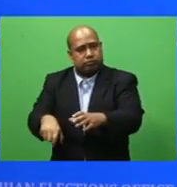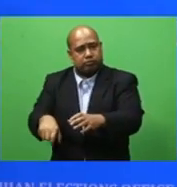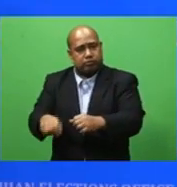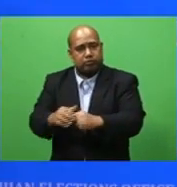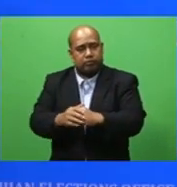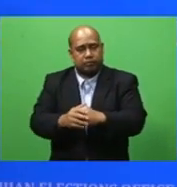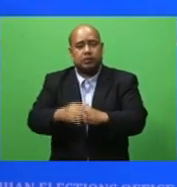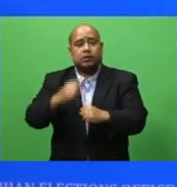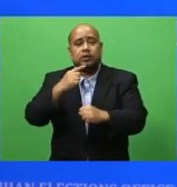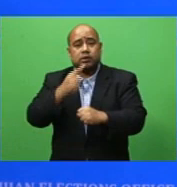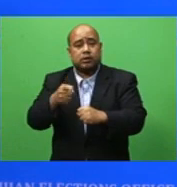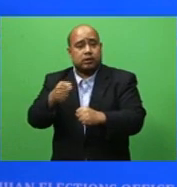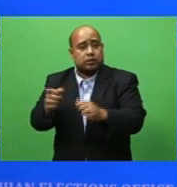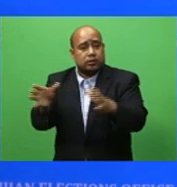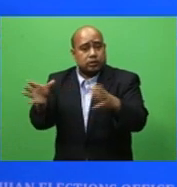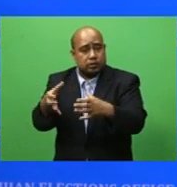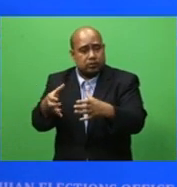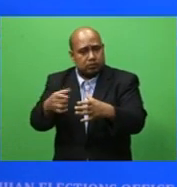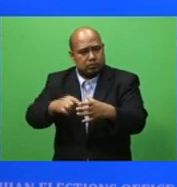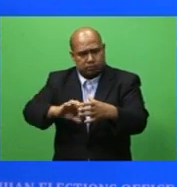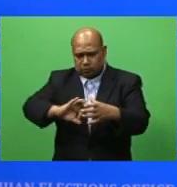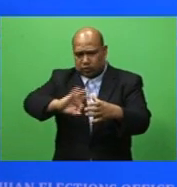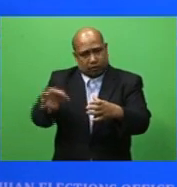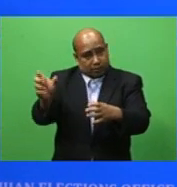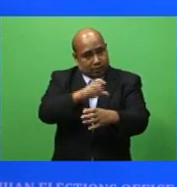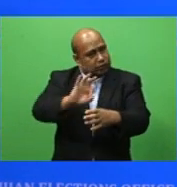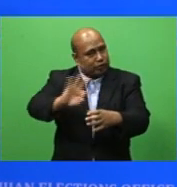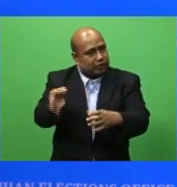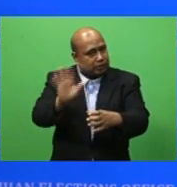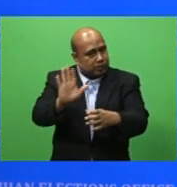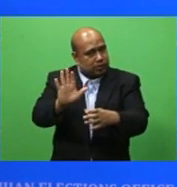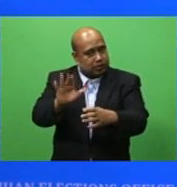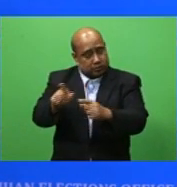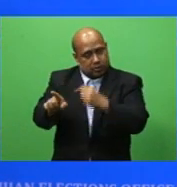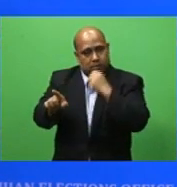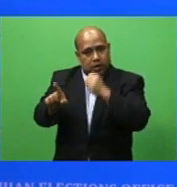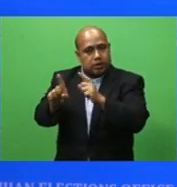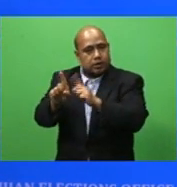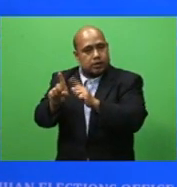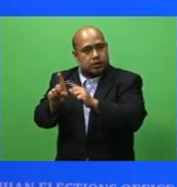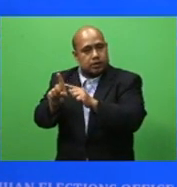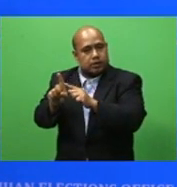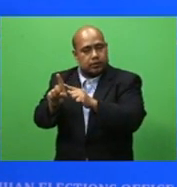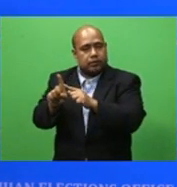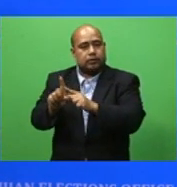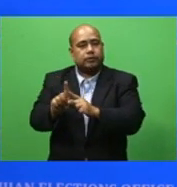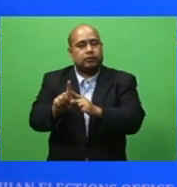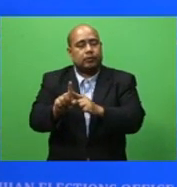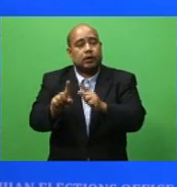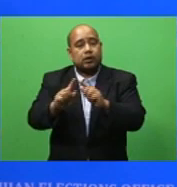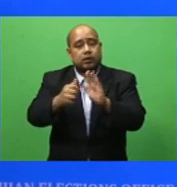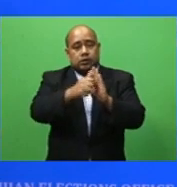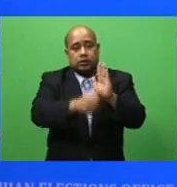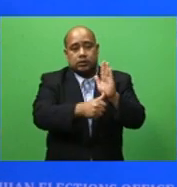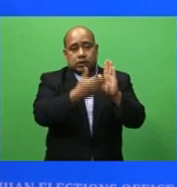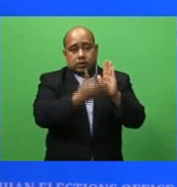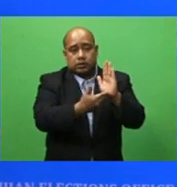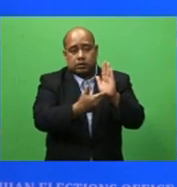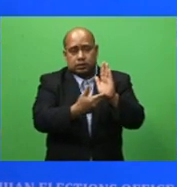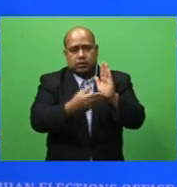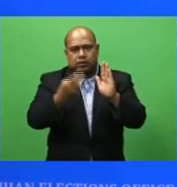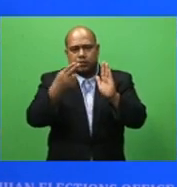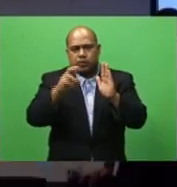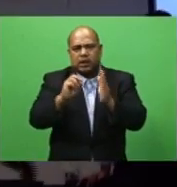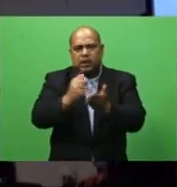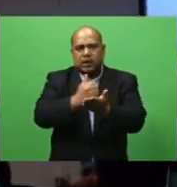been deregistered yet, Mr. Nawaikula, in referring to Section 20 of the Act, is rather putting the cart before